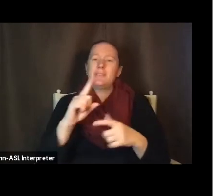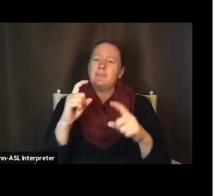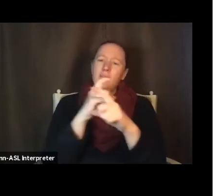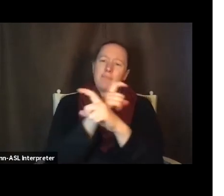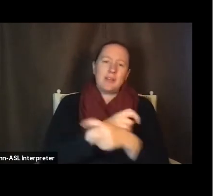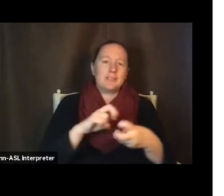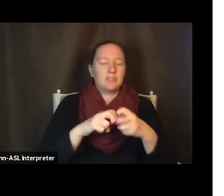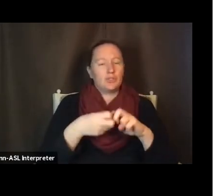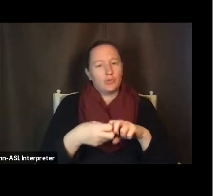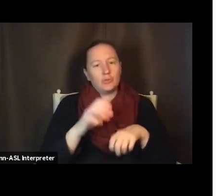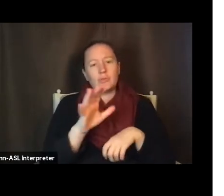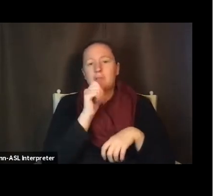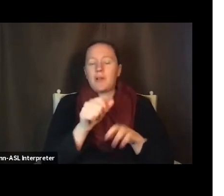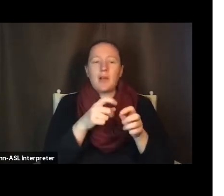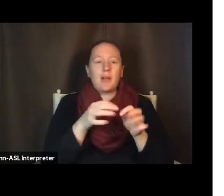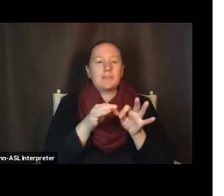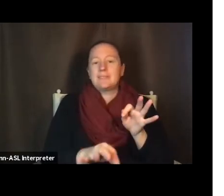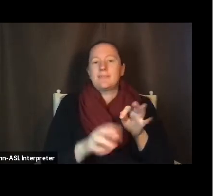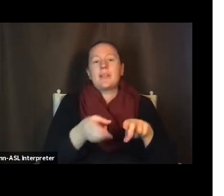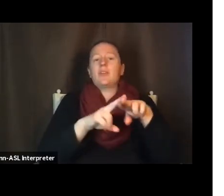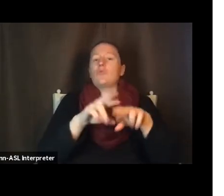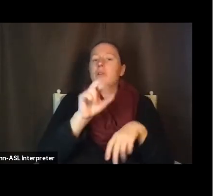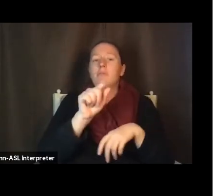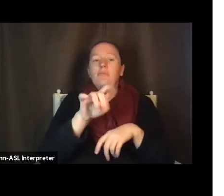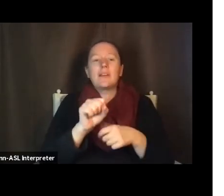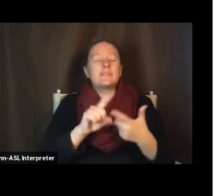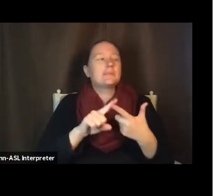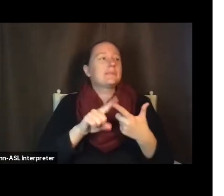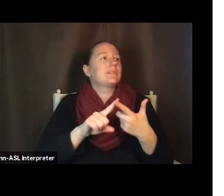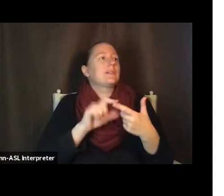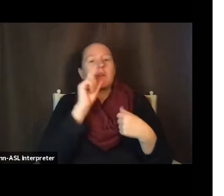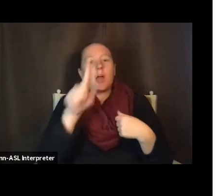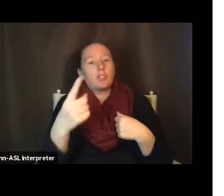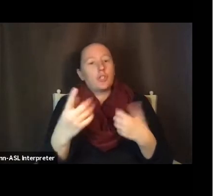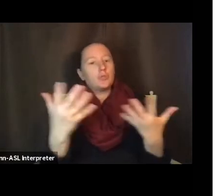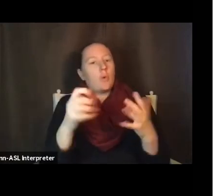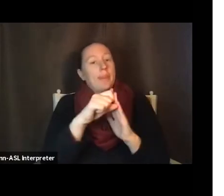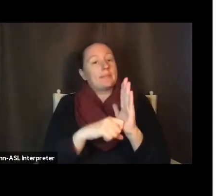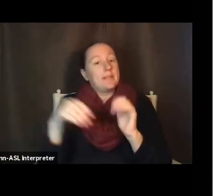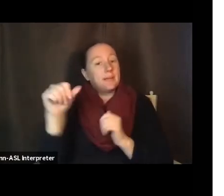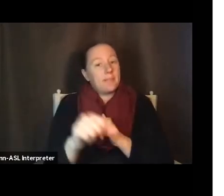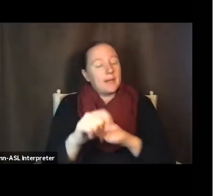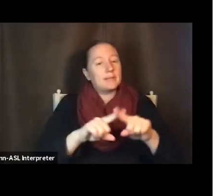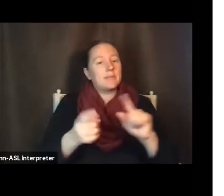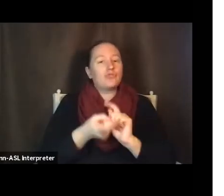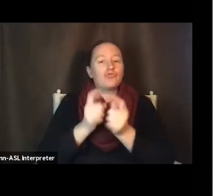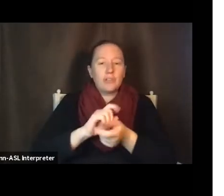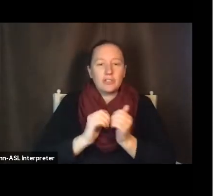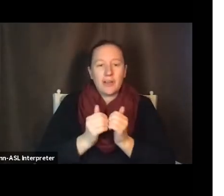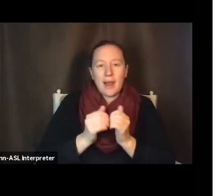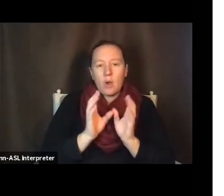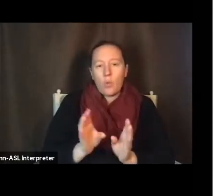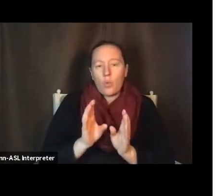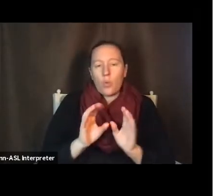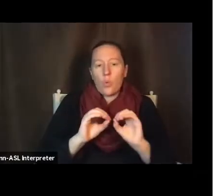issue. It is not simply raising rates. It is not simply raising what the state pays. It's also changing how